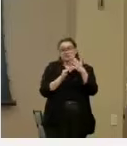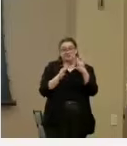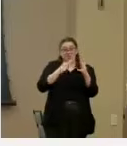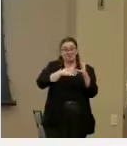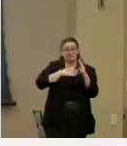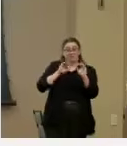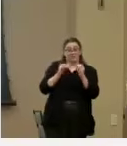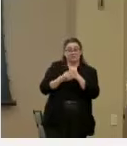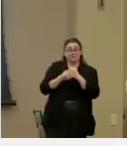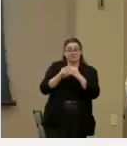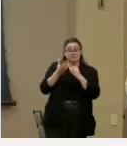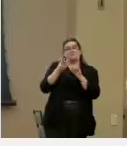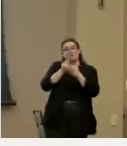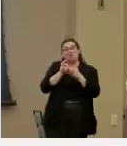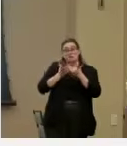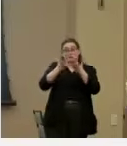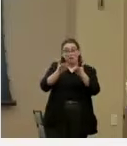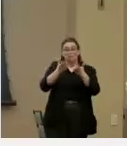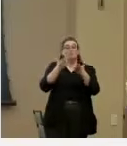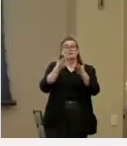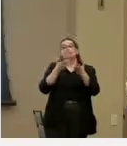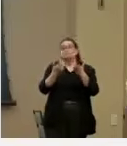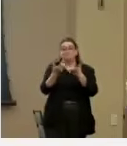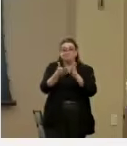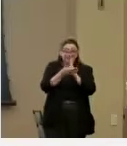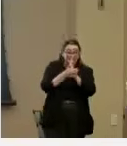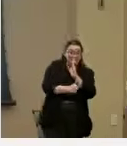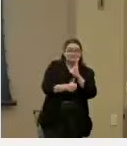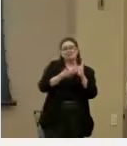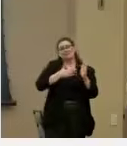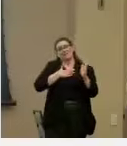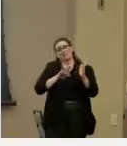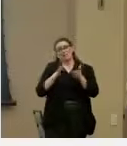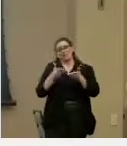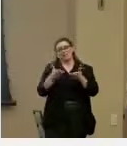my office, we offer these treatments with expertise and also compassion.